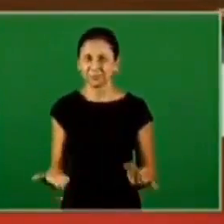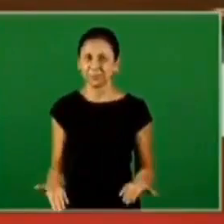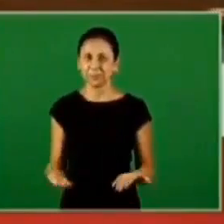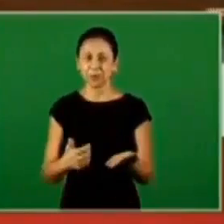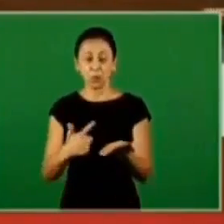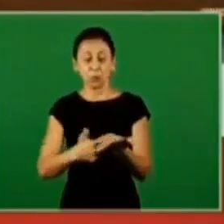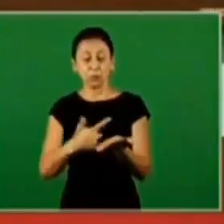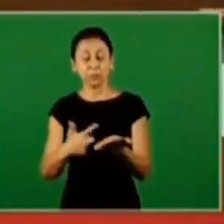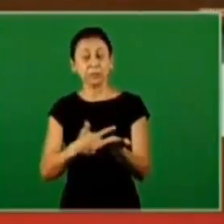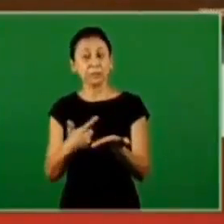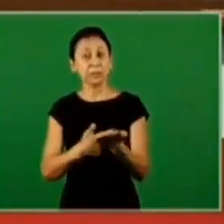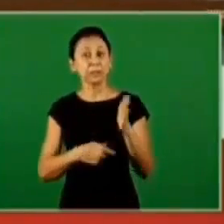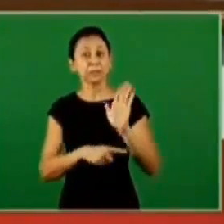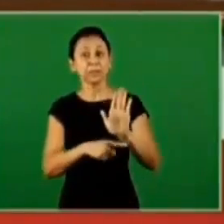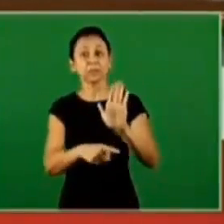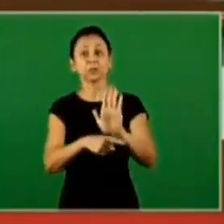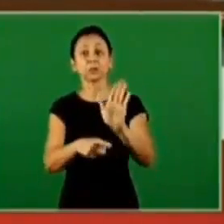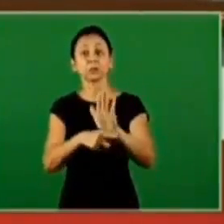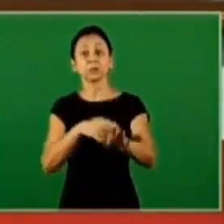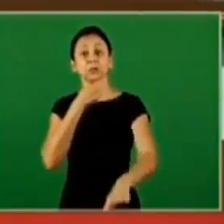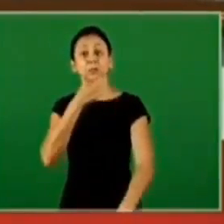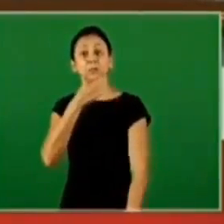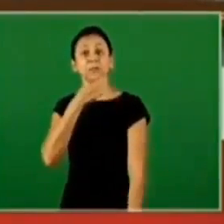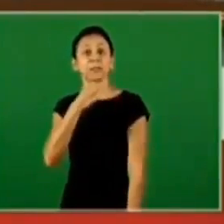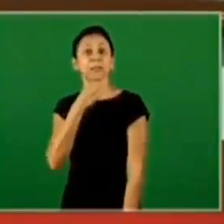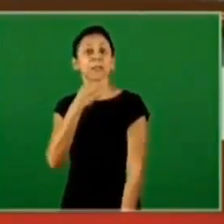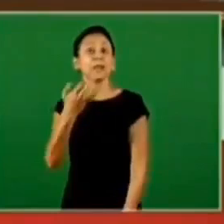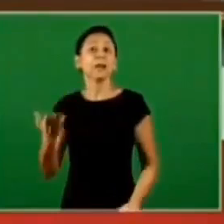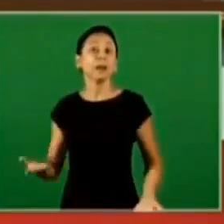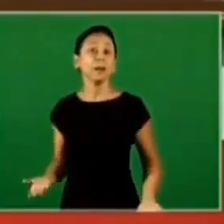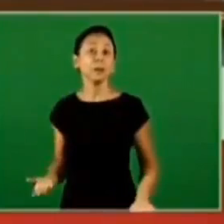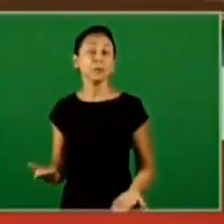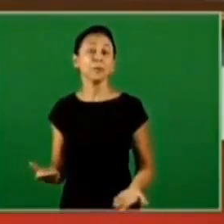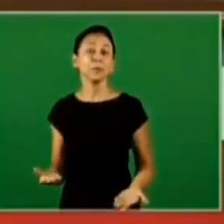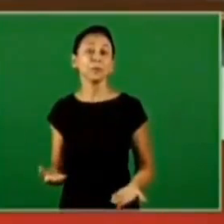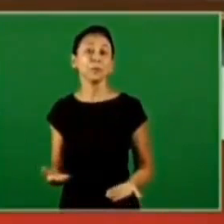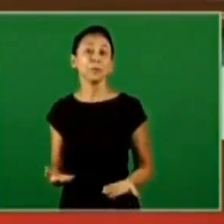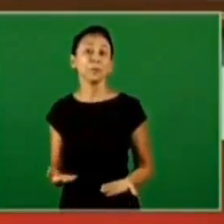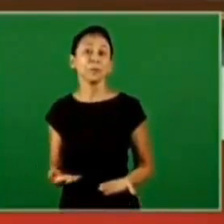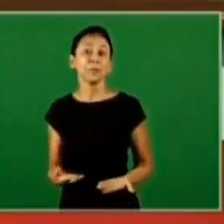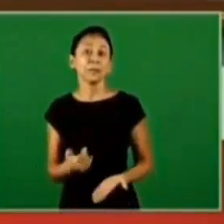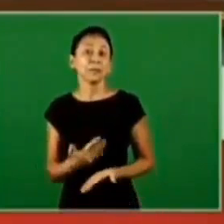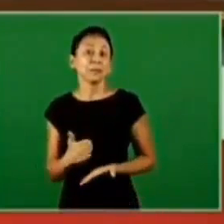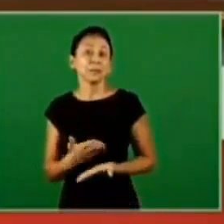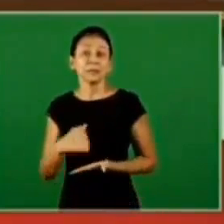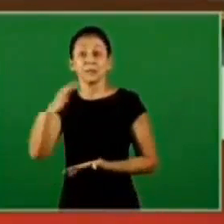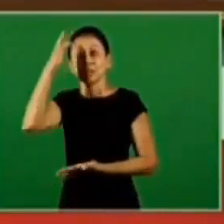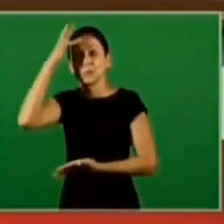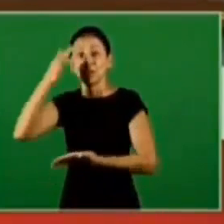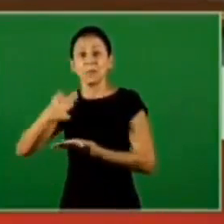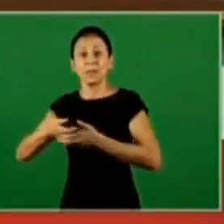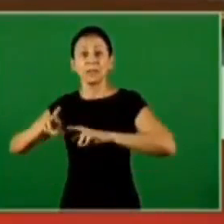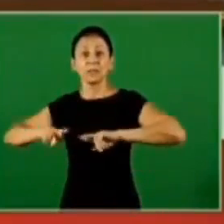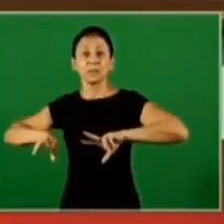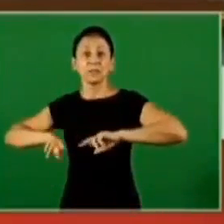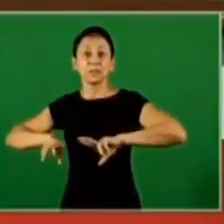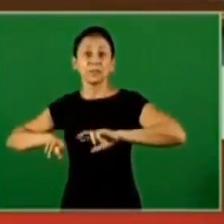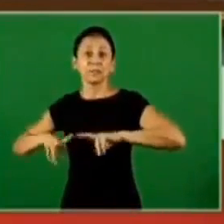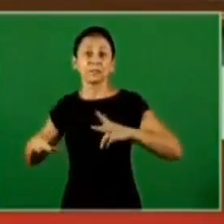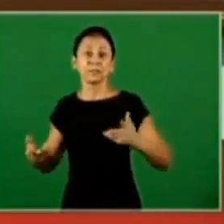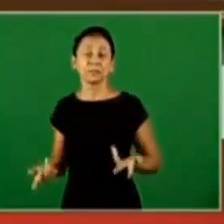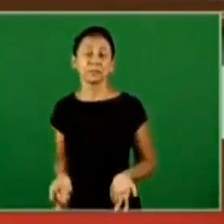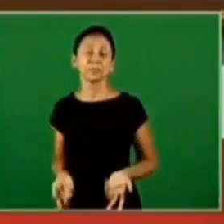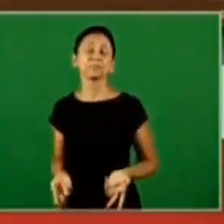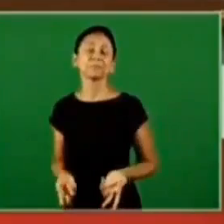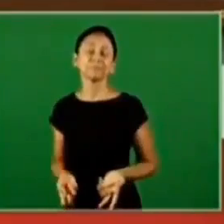So if you have self-help, self-suggestion, this is here. It's from the